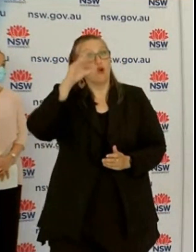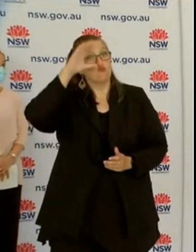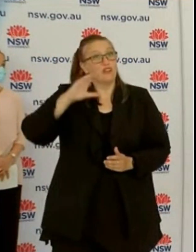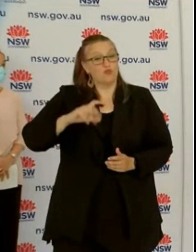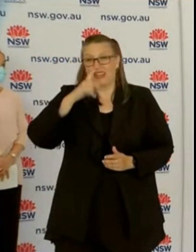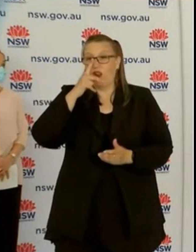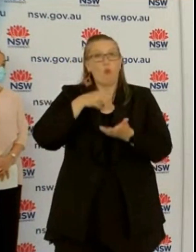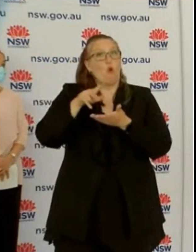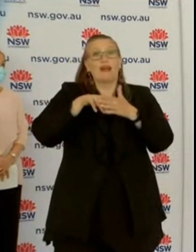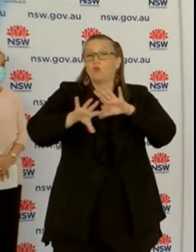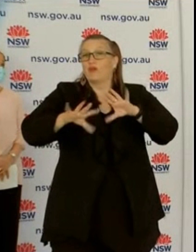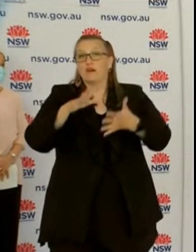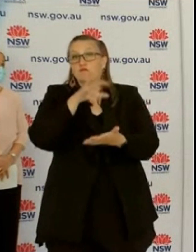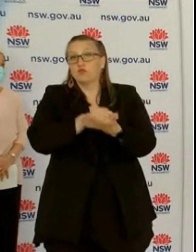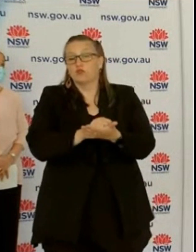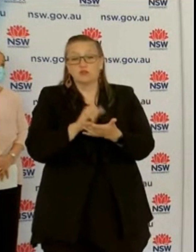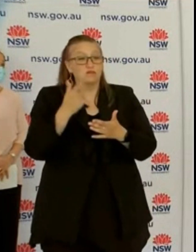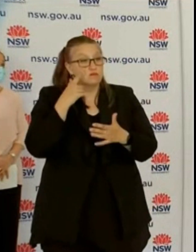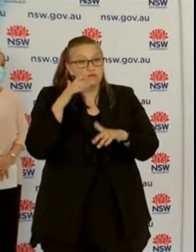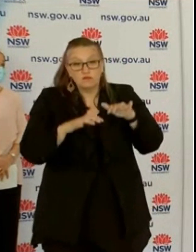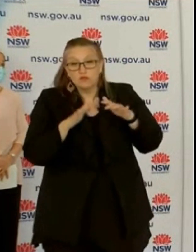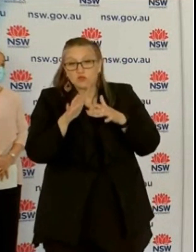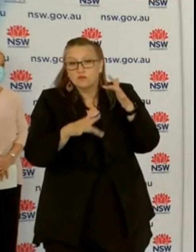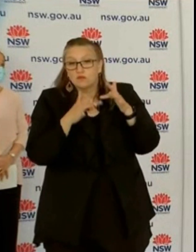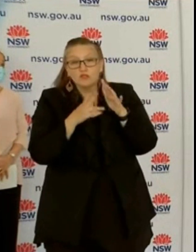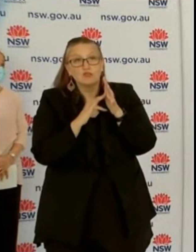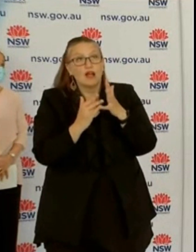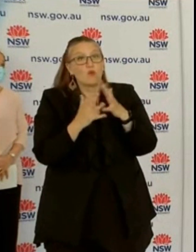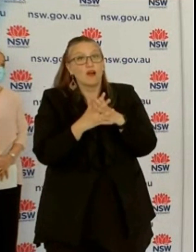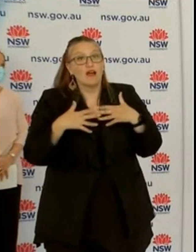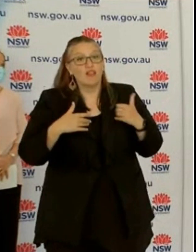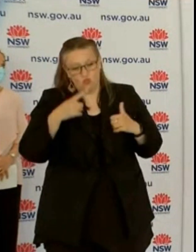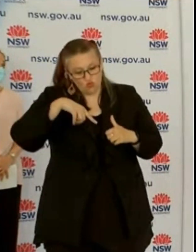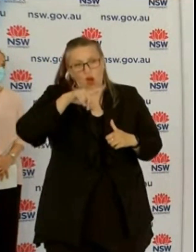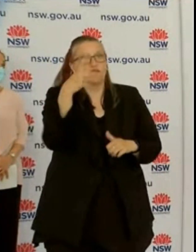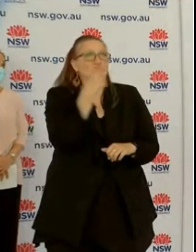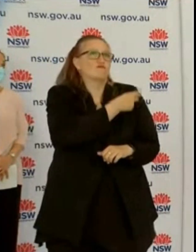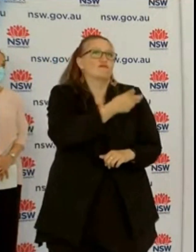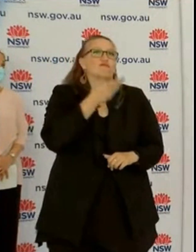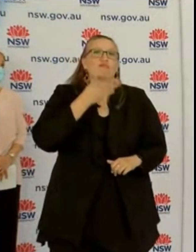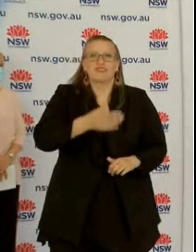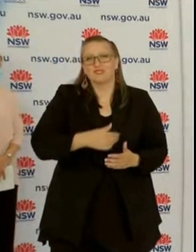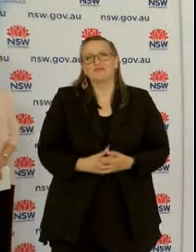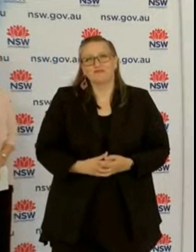are becoming more available right across the region. Jump on the New South Wales website and find out where you can get the jab. Thank you.